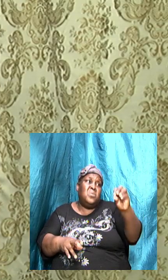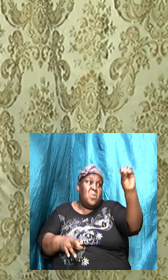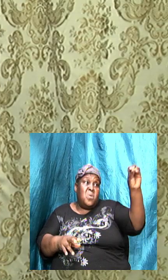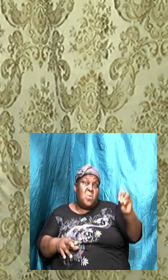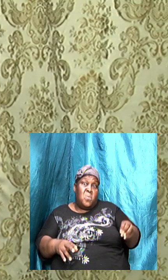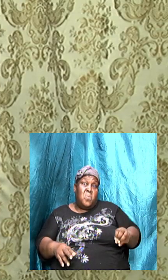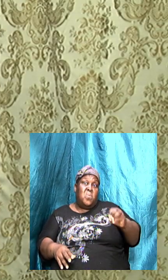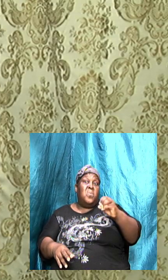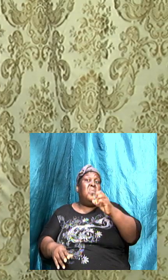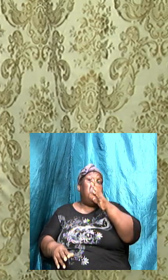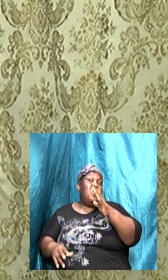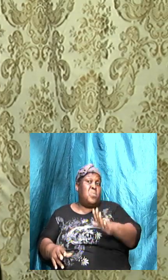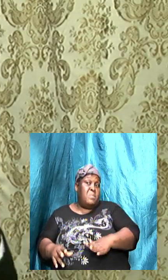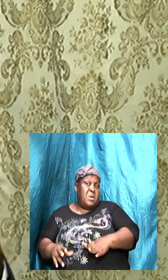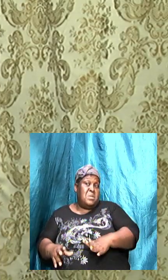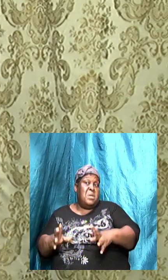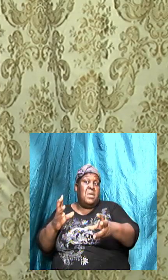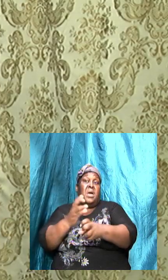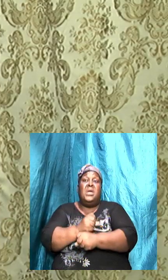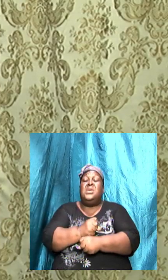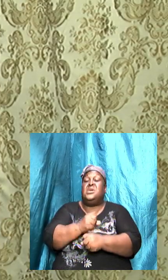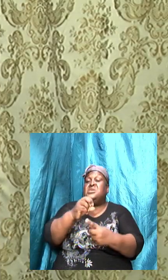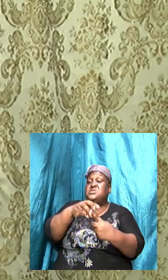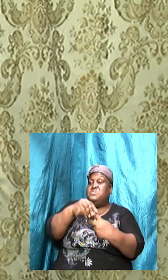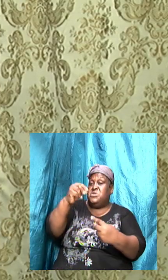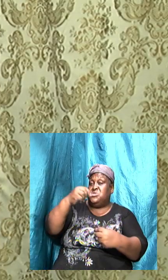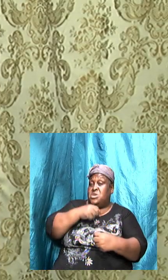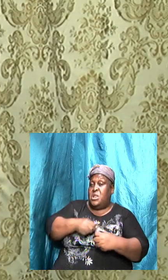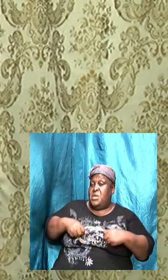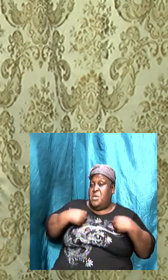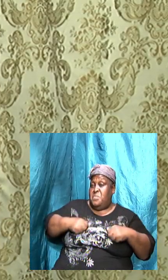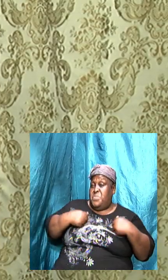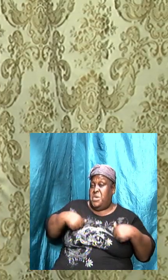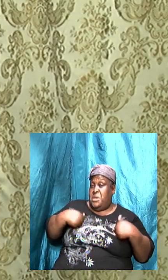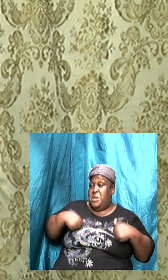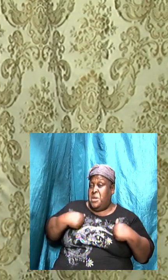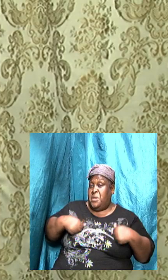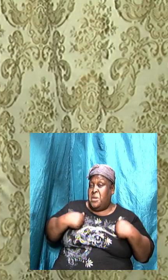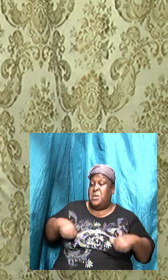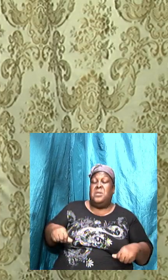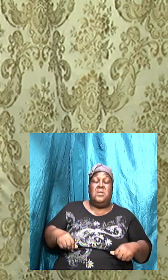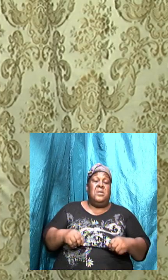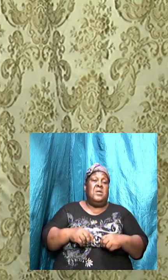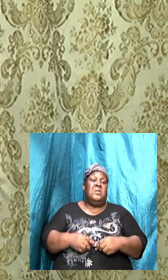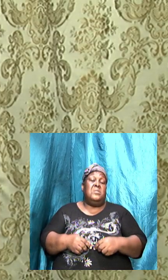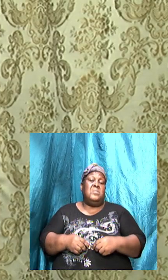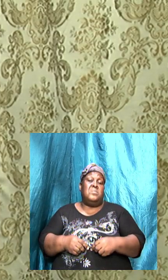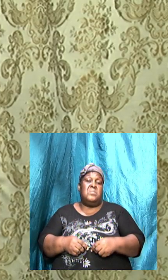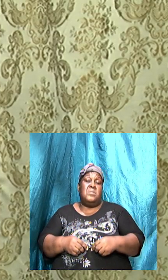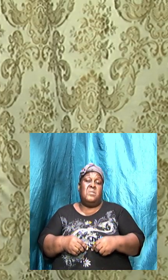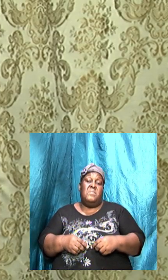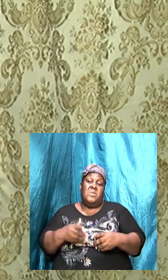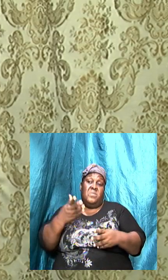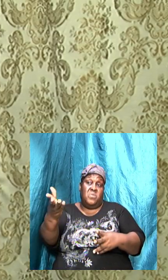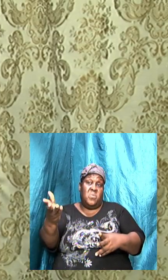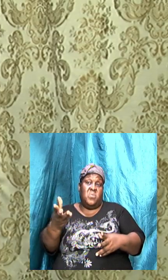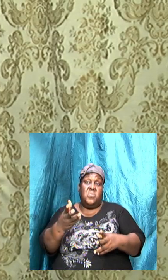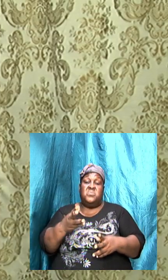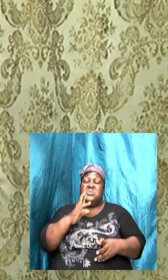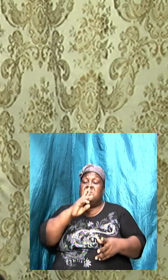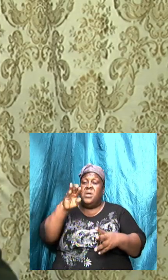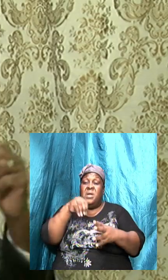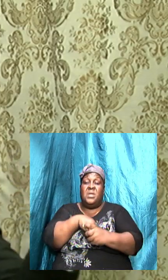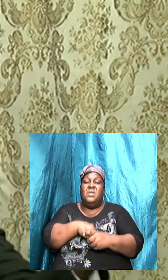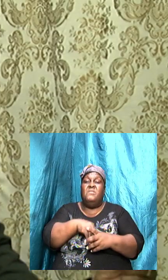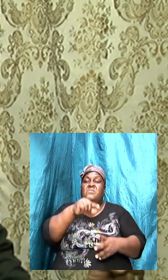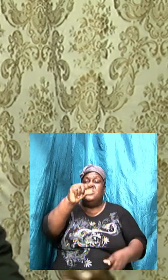get the oil of this, and they get special bath, and those that are in the gangs at this particular